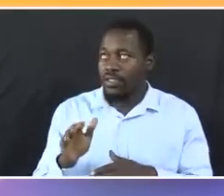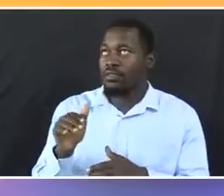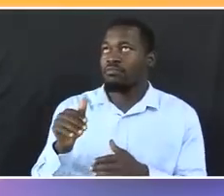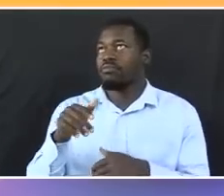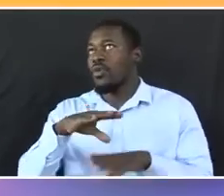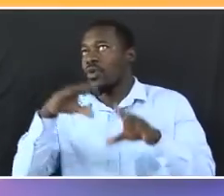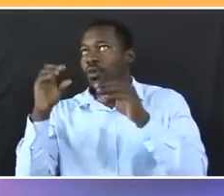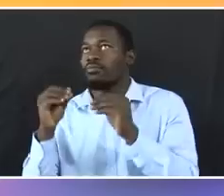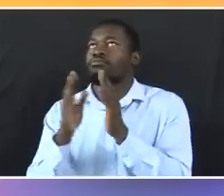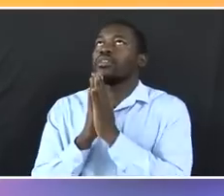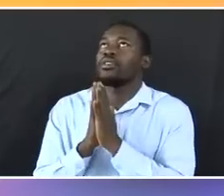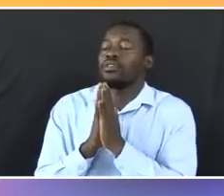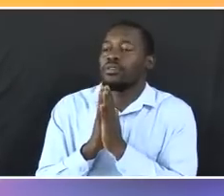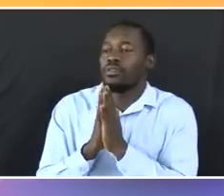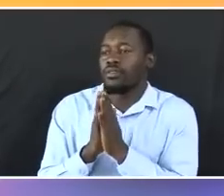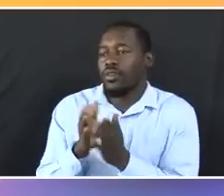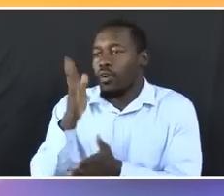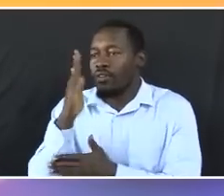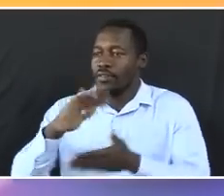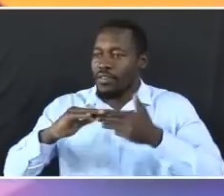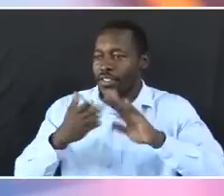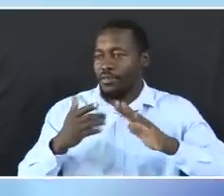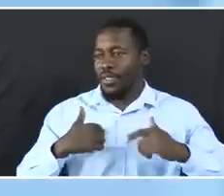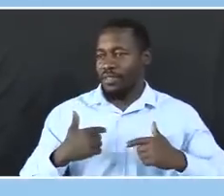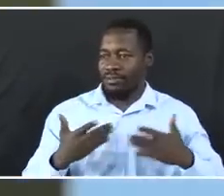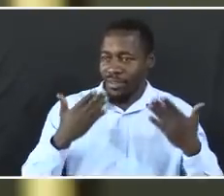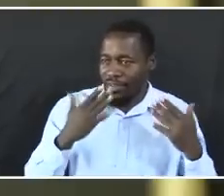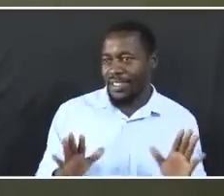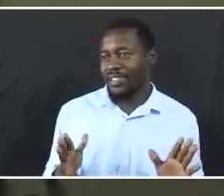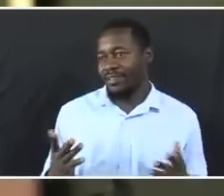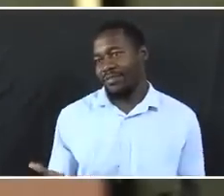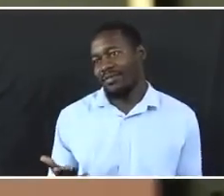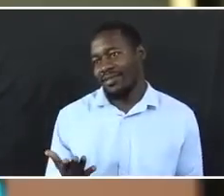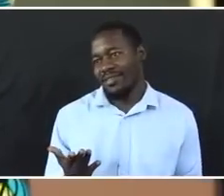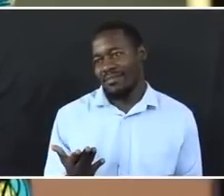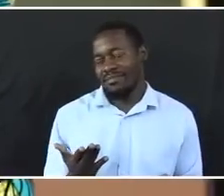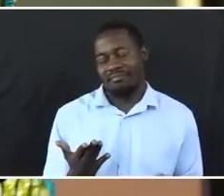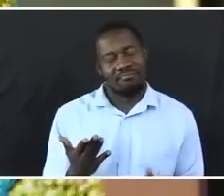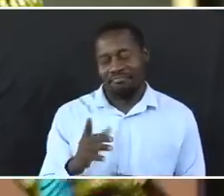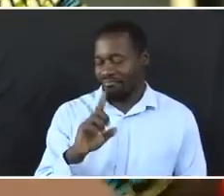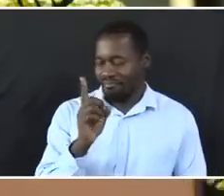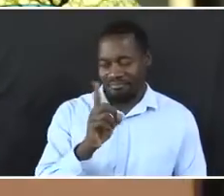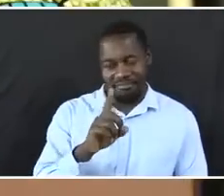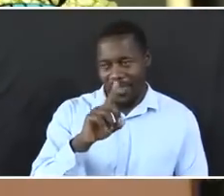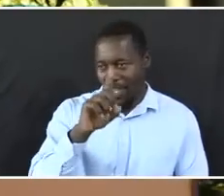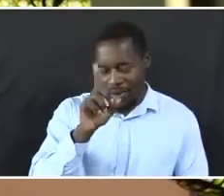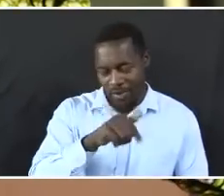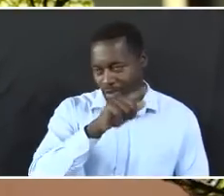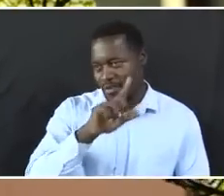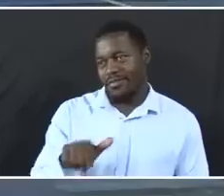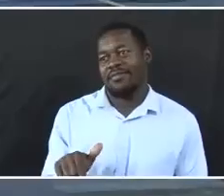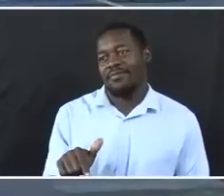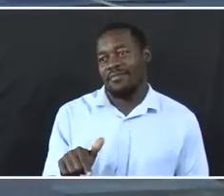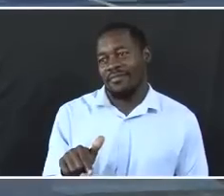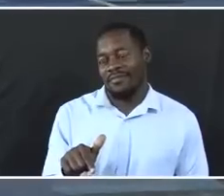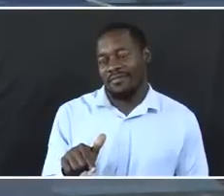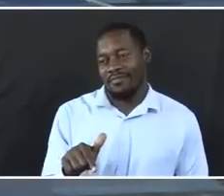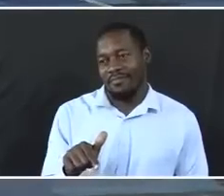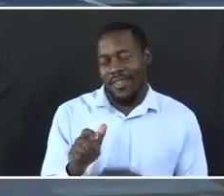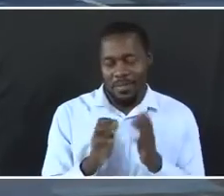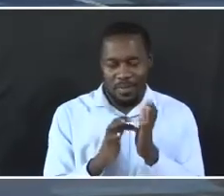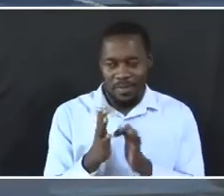But you must be willing to bear the consequences. That is what all the patriarchs